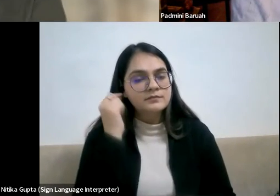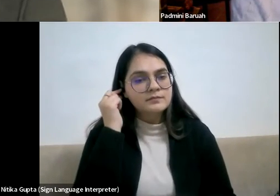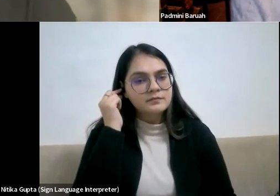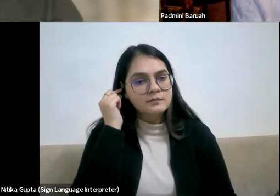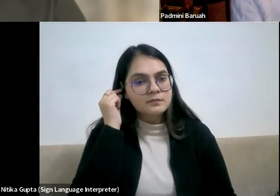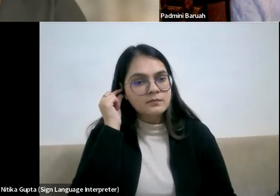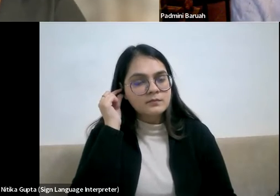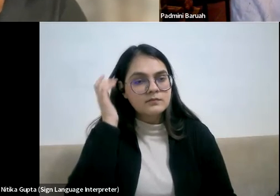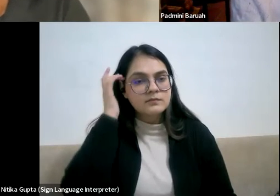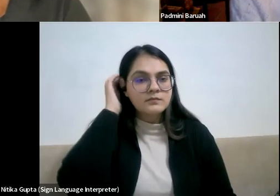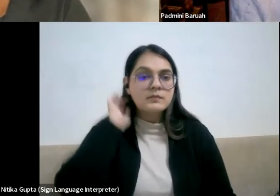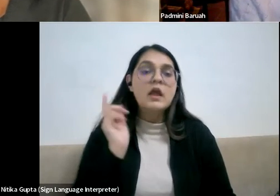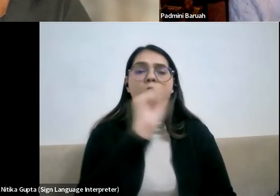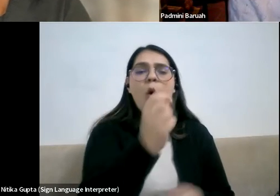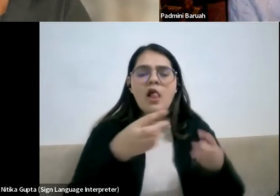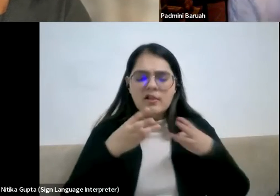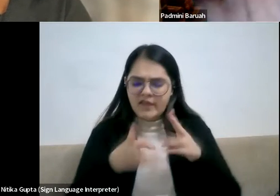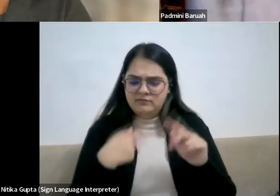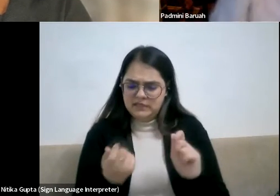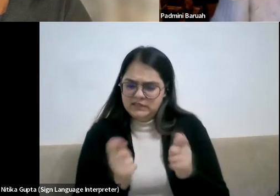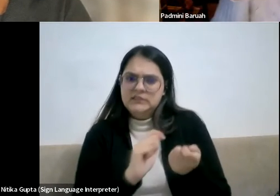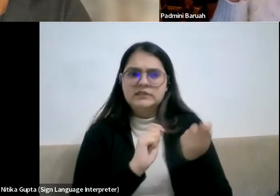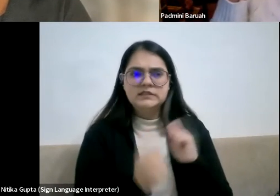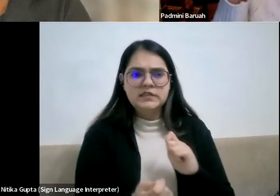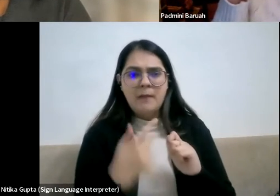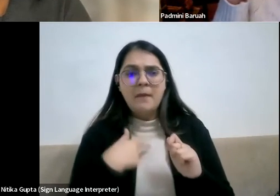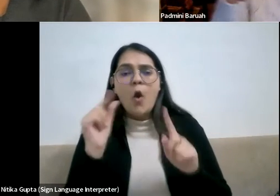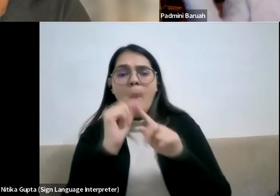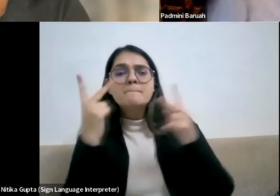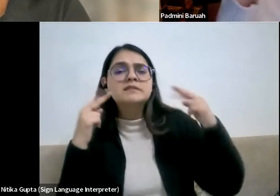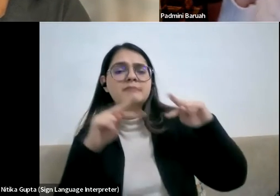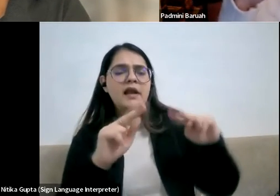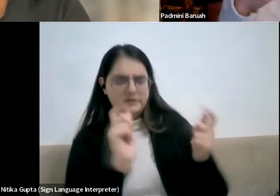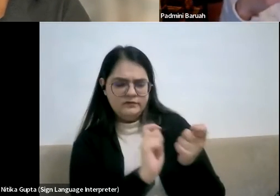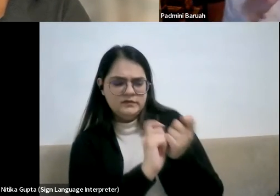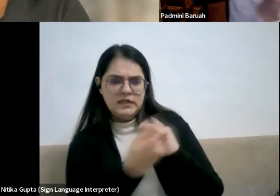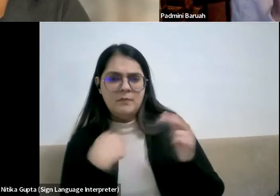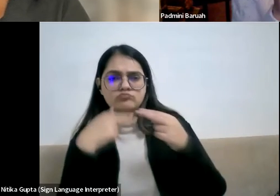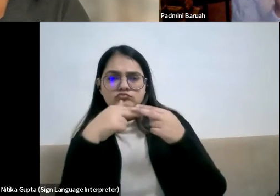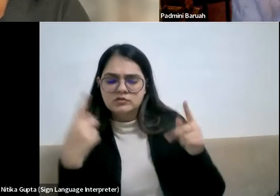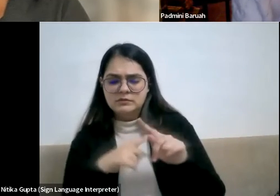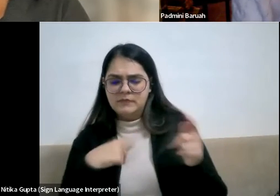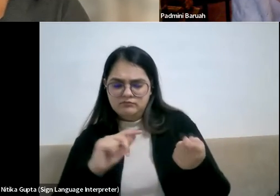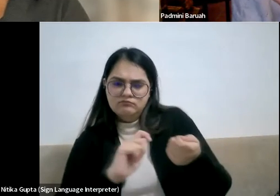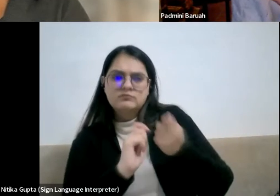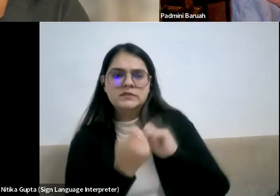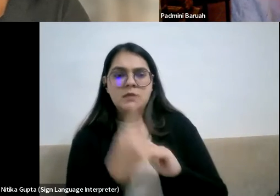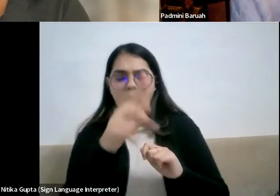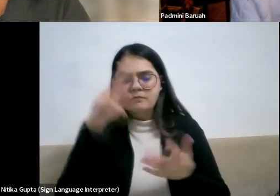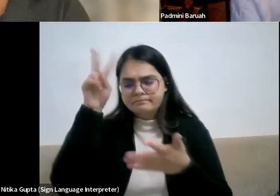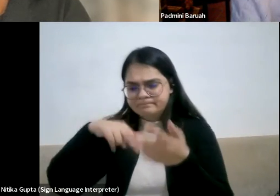kind of switched over methodologies and decided to look at it from the other side of the story. So I examined